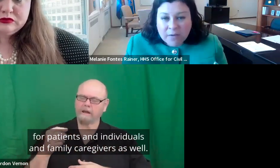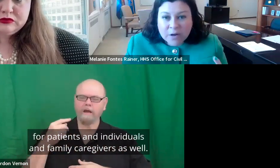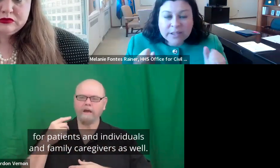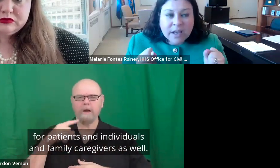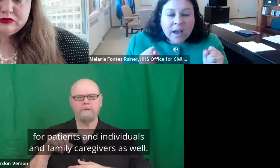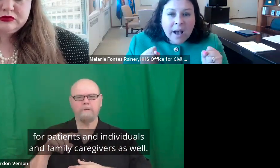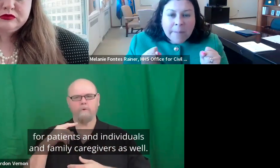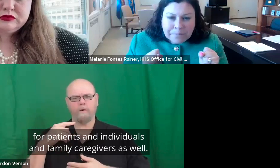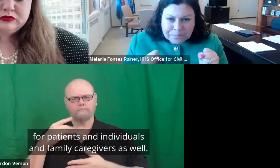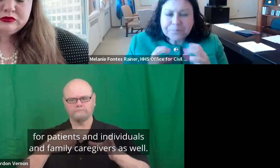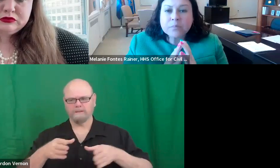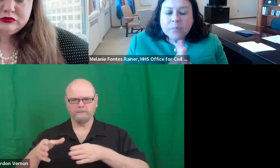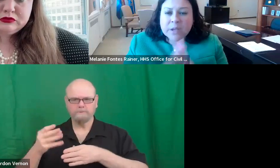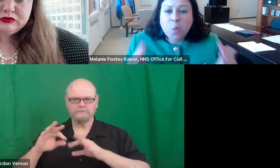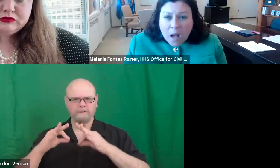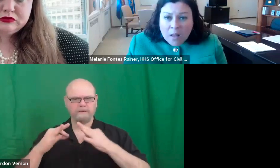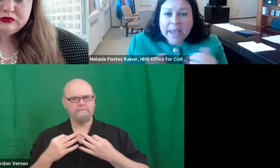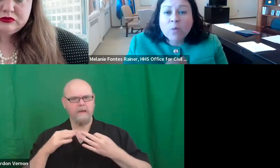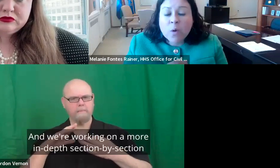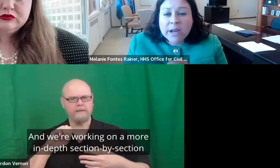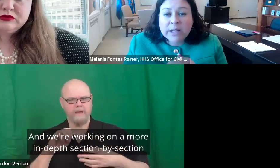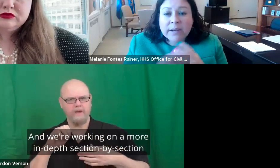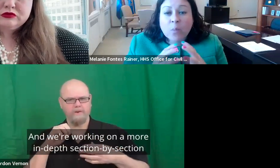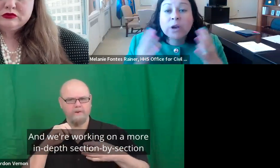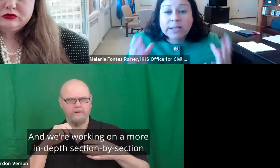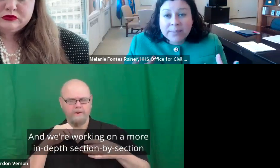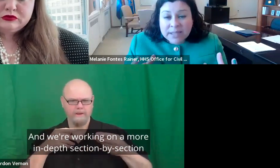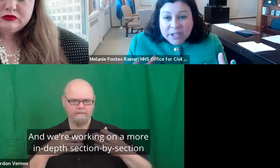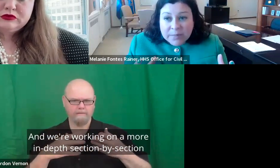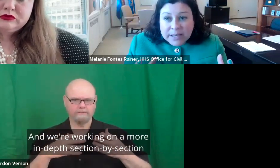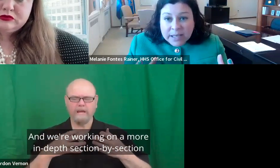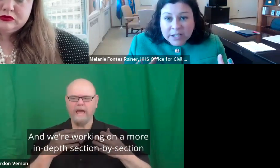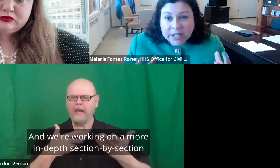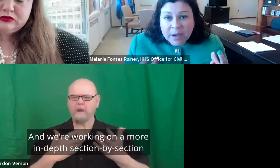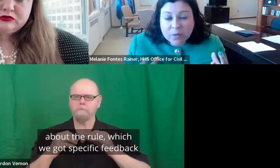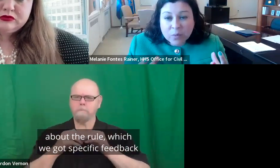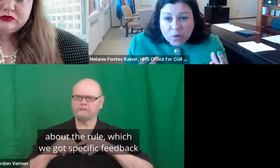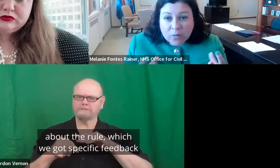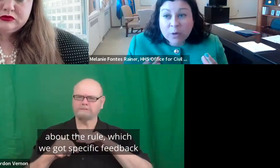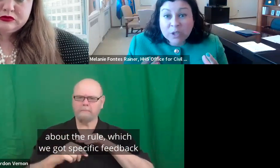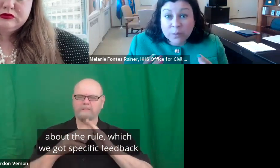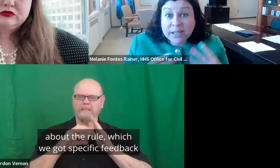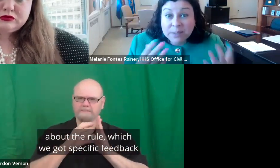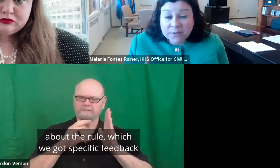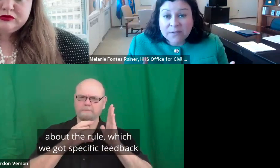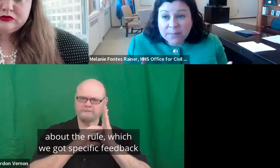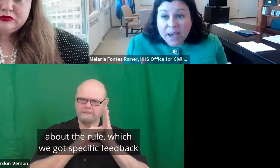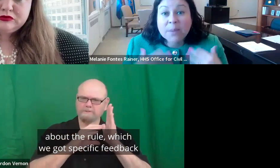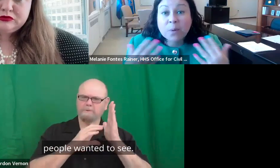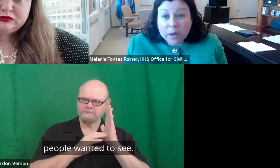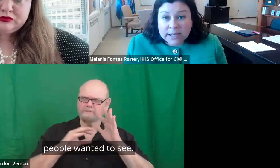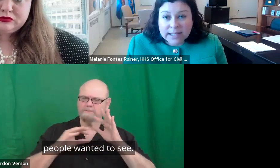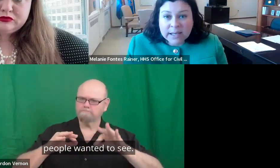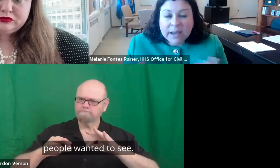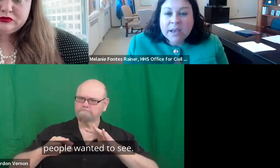family caregivers. As well. And we're working on a more in-depth section by section about the rule, which we got specific